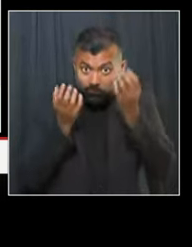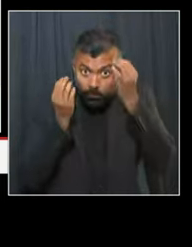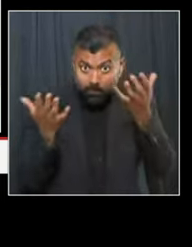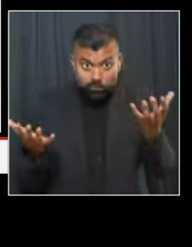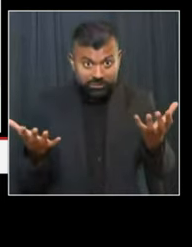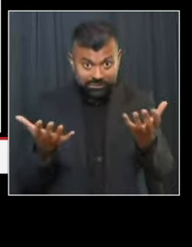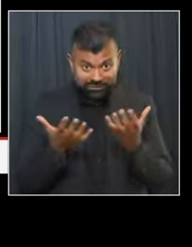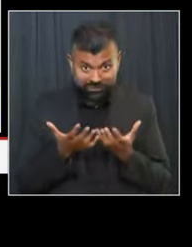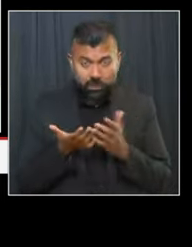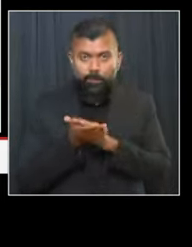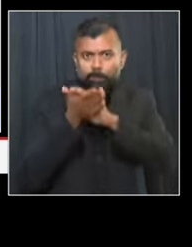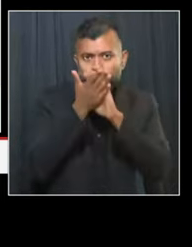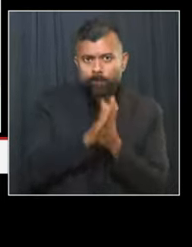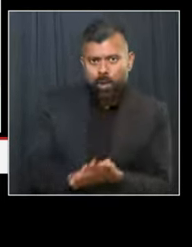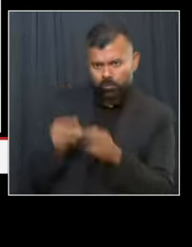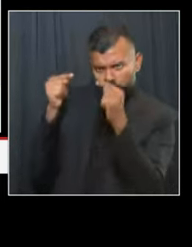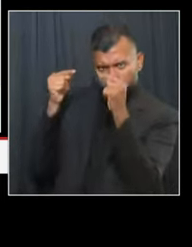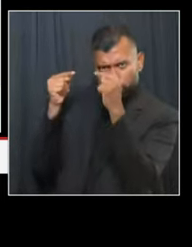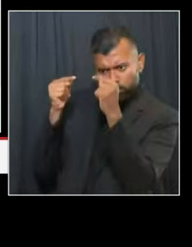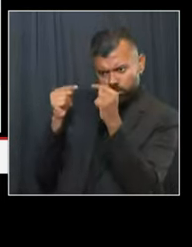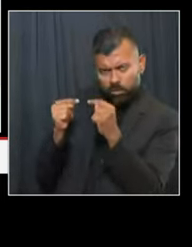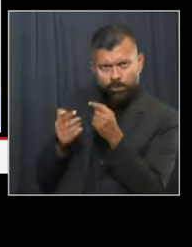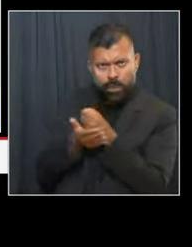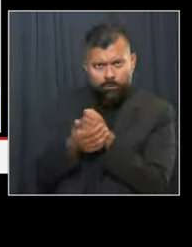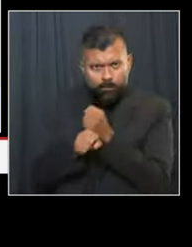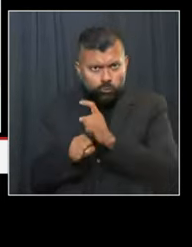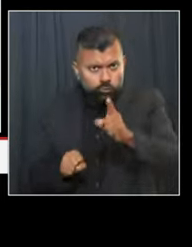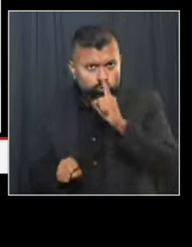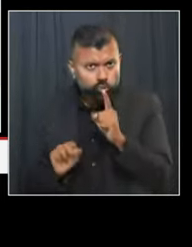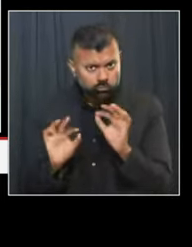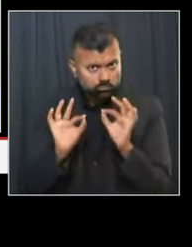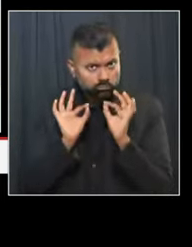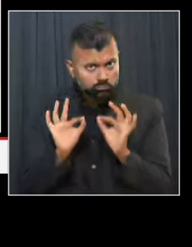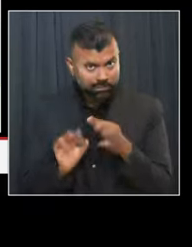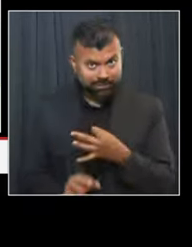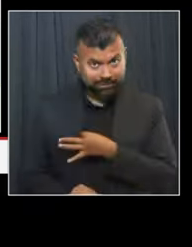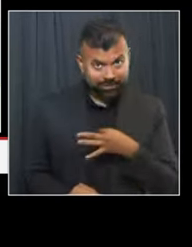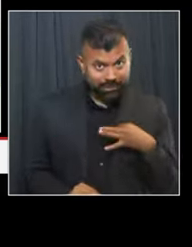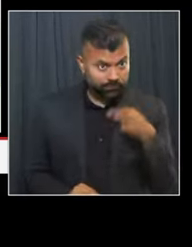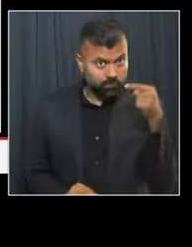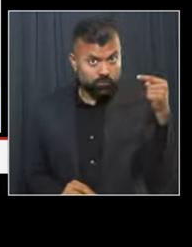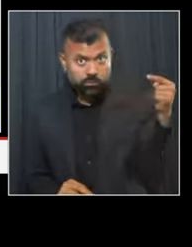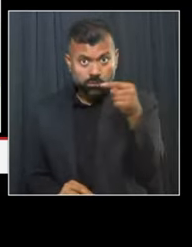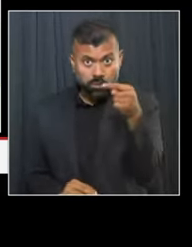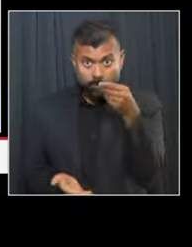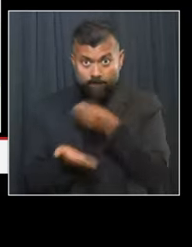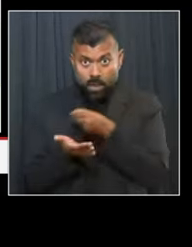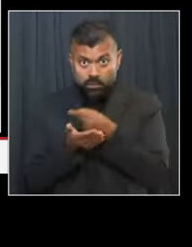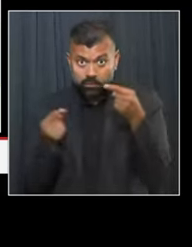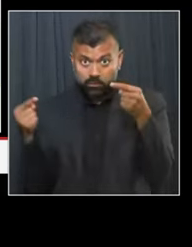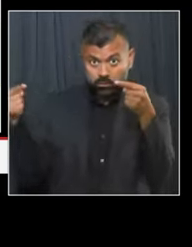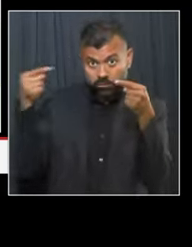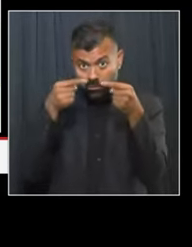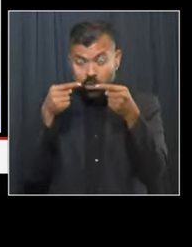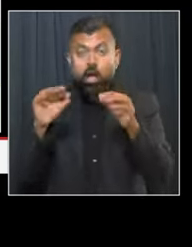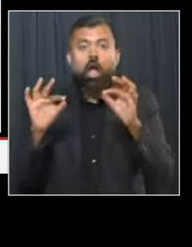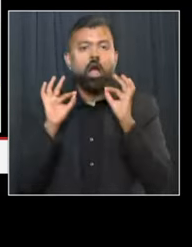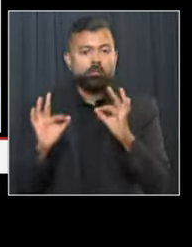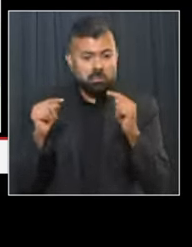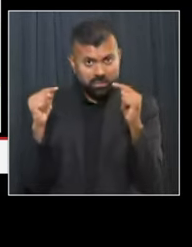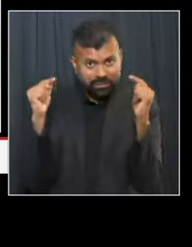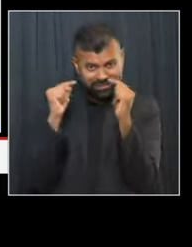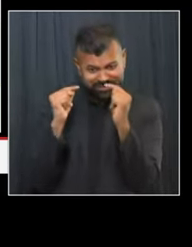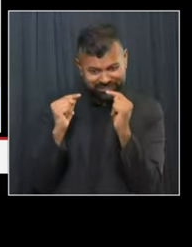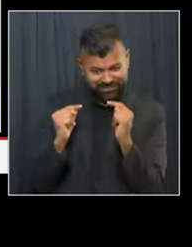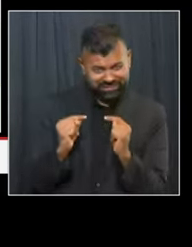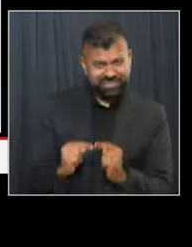on a separate spreadsheet would be a contract or grant and the implications of pulling it back. And what we asked agencies to do is to assess whether